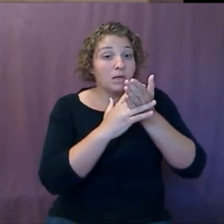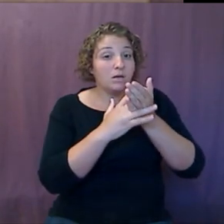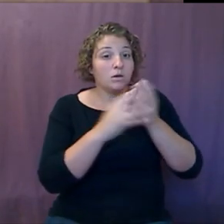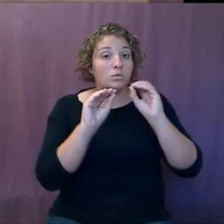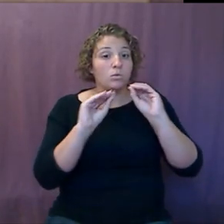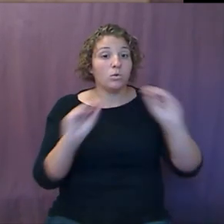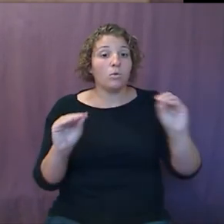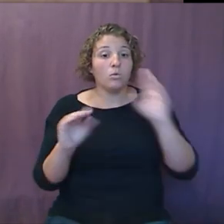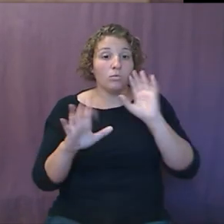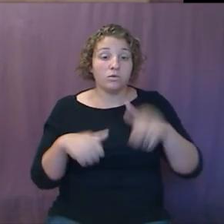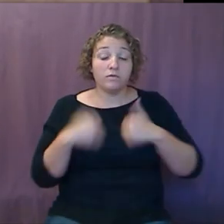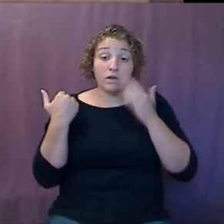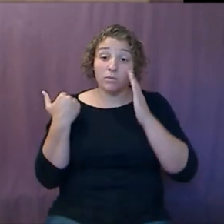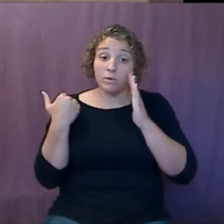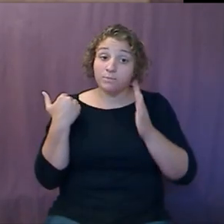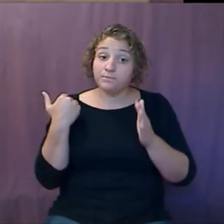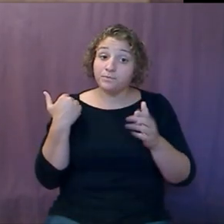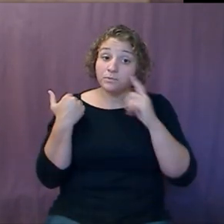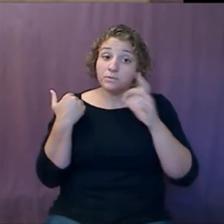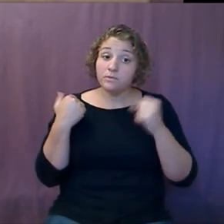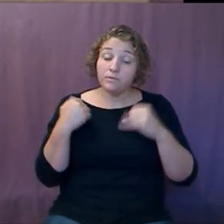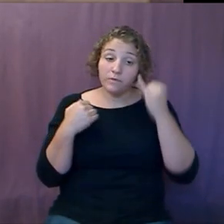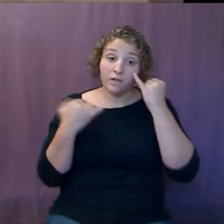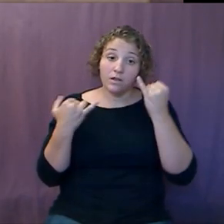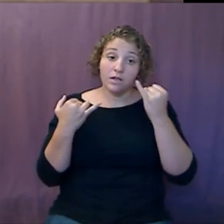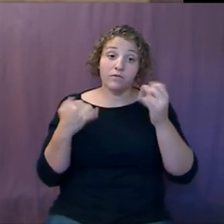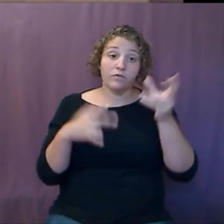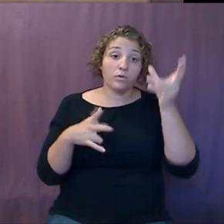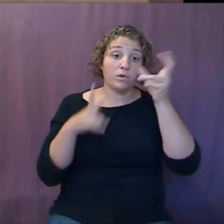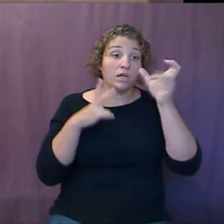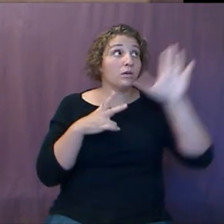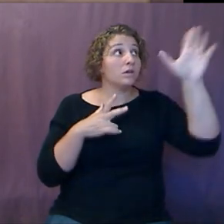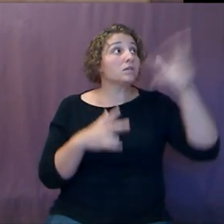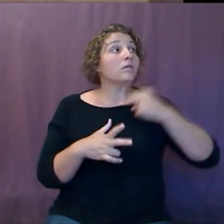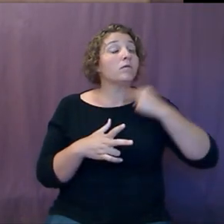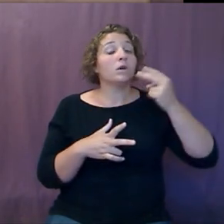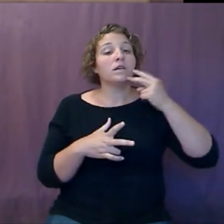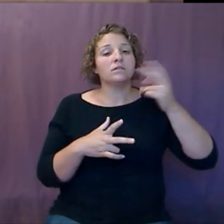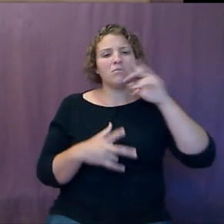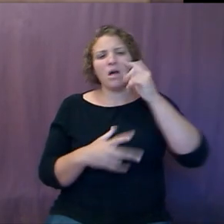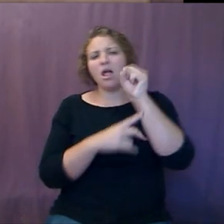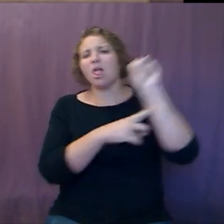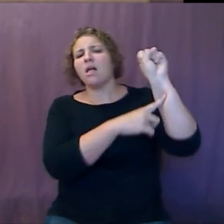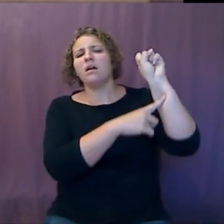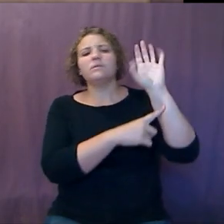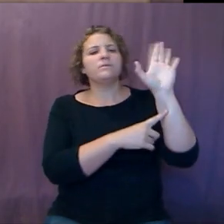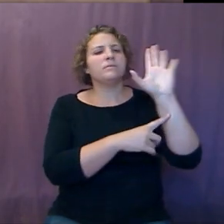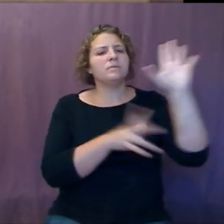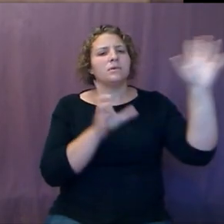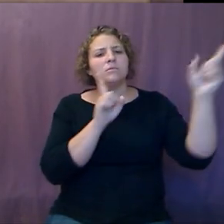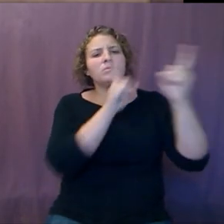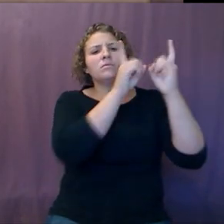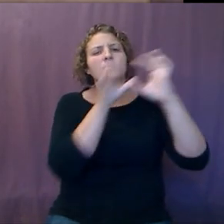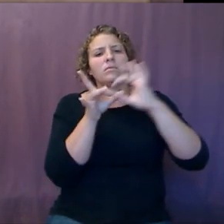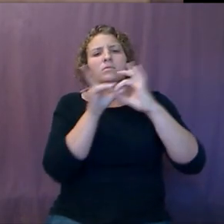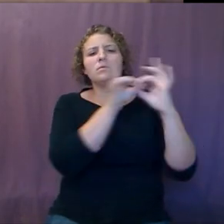today if you hear the lord's voice don't harden your heart but ask god's forgiveness turn from your sin to christ and he will change you from the inside out